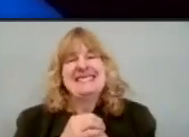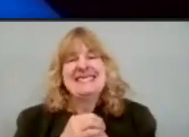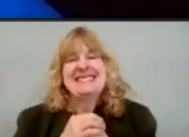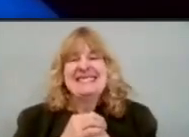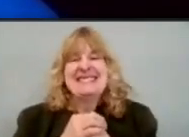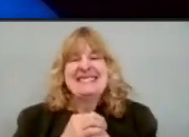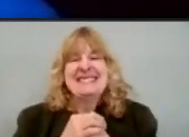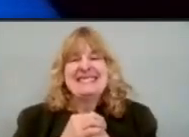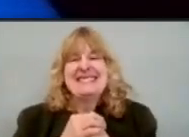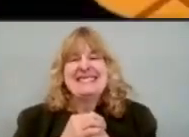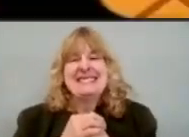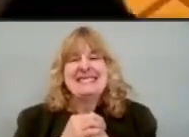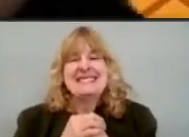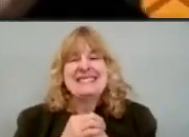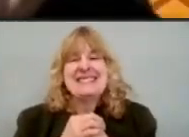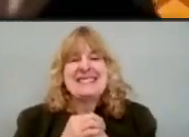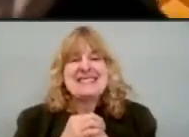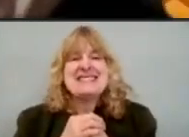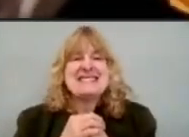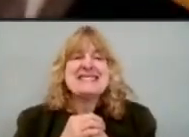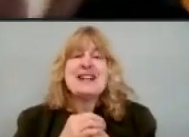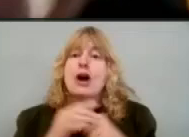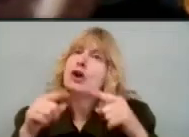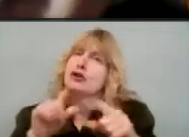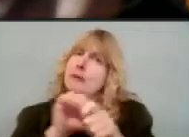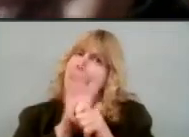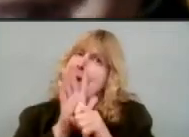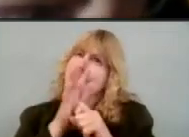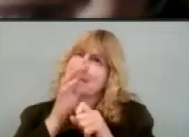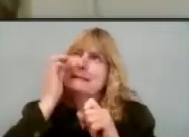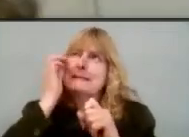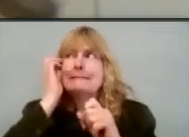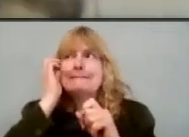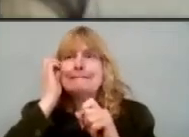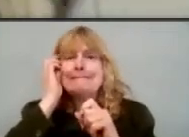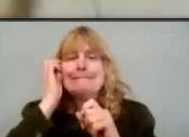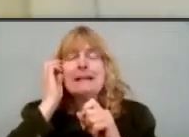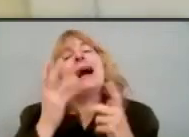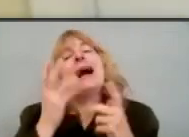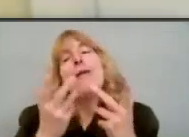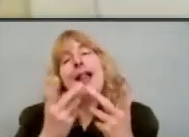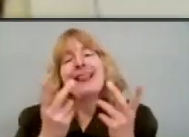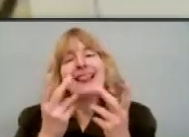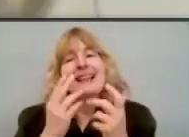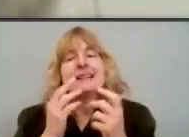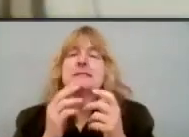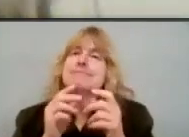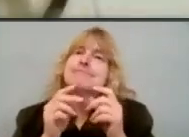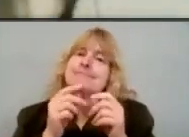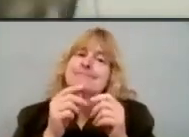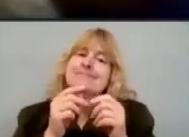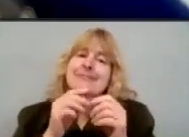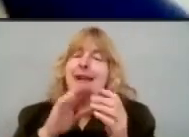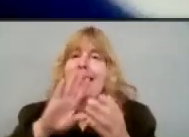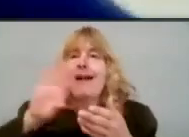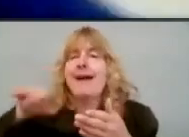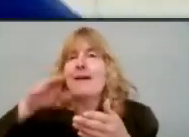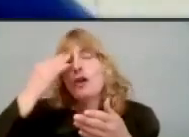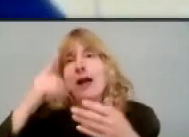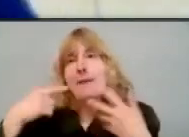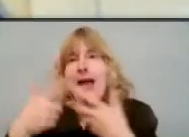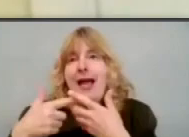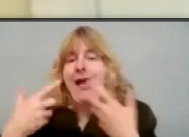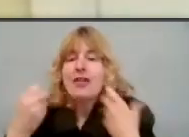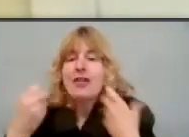I know, like, she didn't. Yeah, during the pandemic, right? Yeah, well, you know, forget healthy. No, and stay healthy,